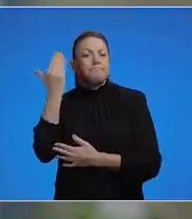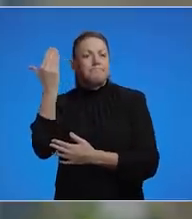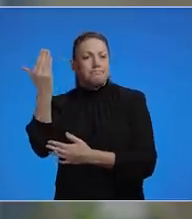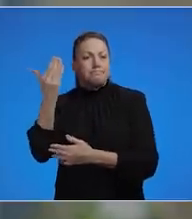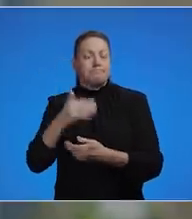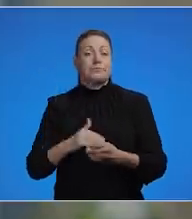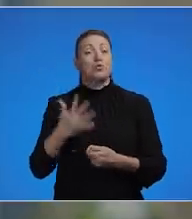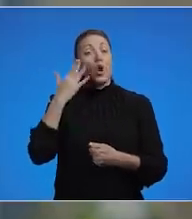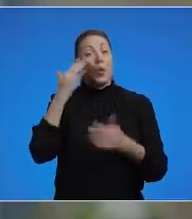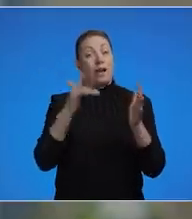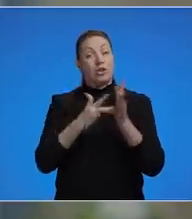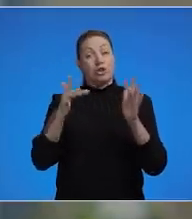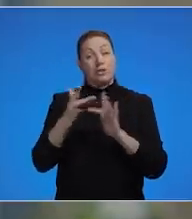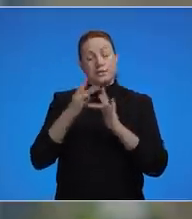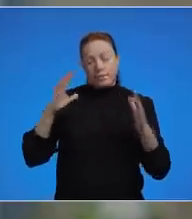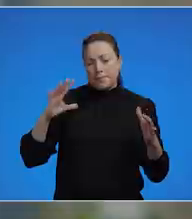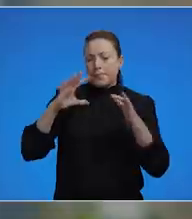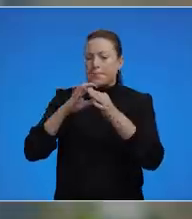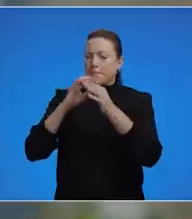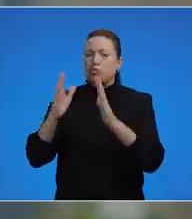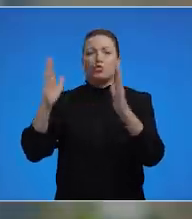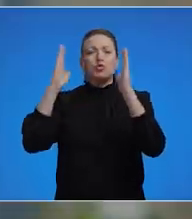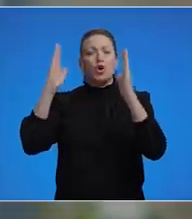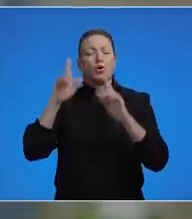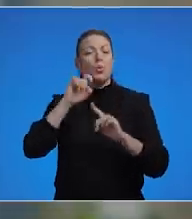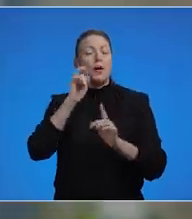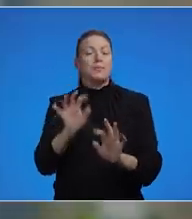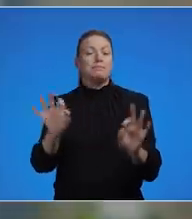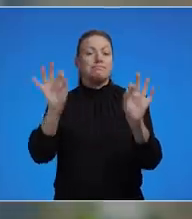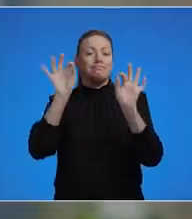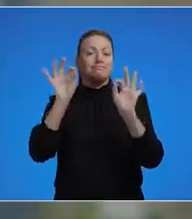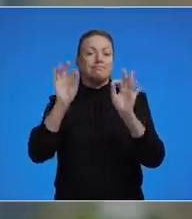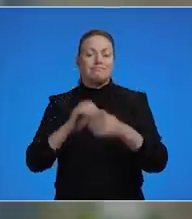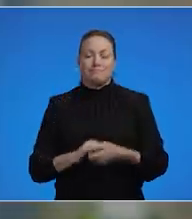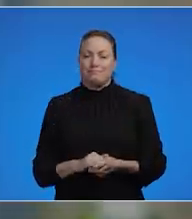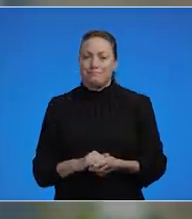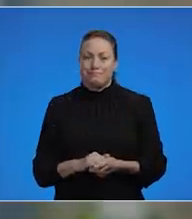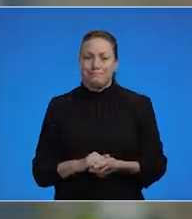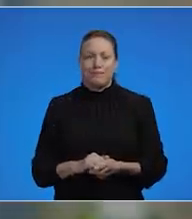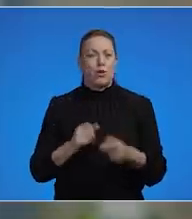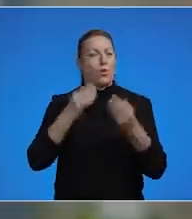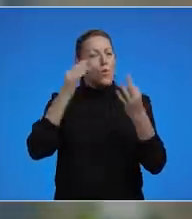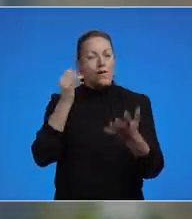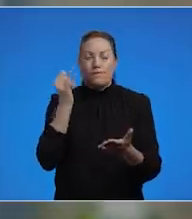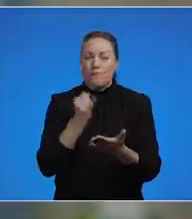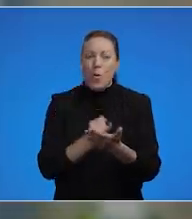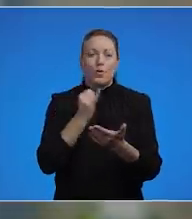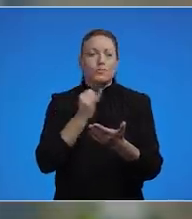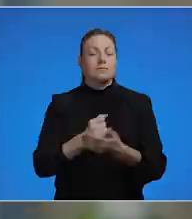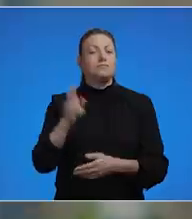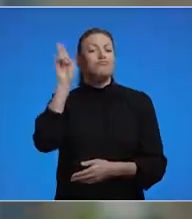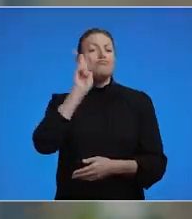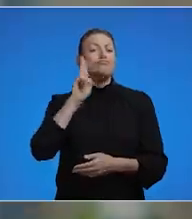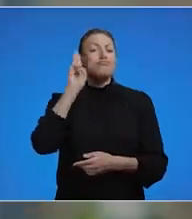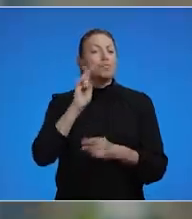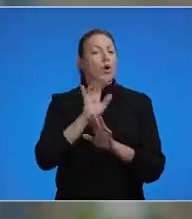be glorious, with no speck or wrinkle or anything like that, but with holy